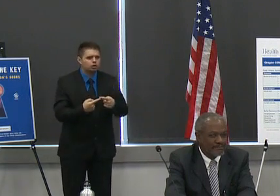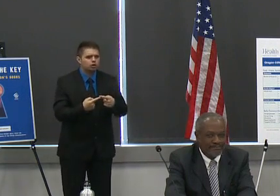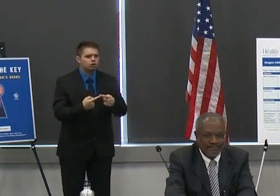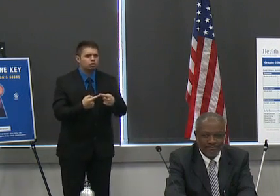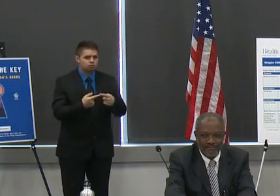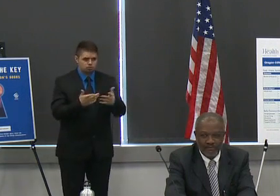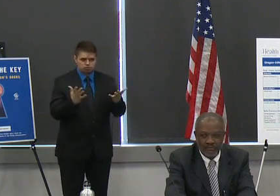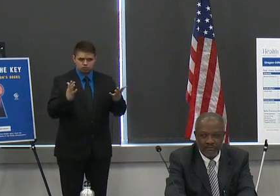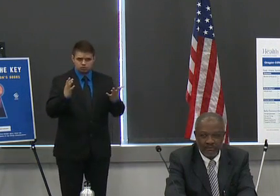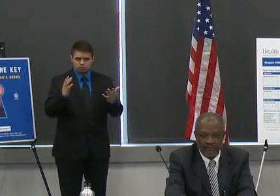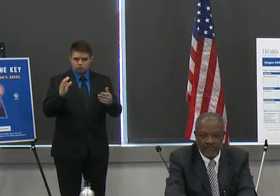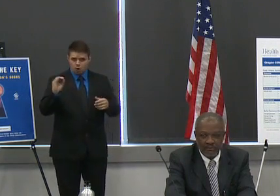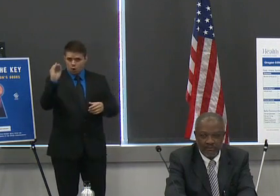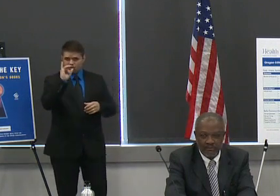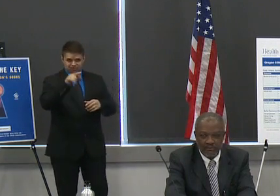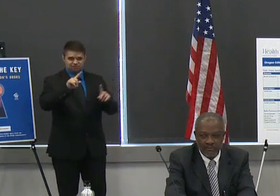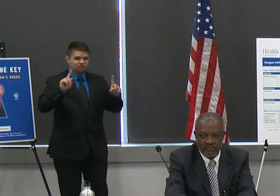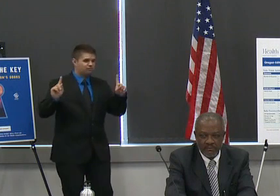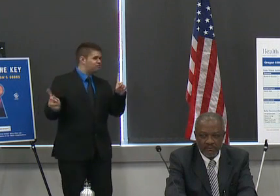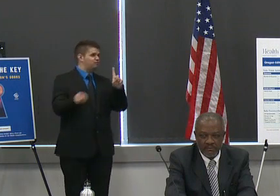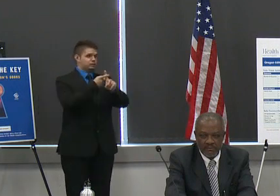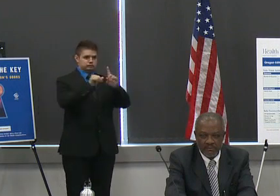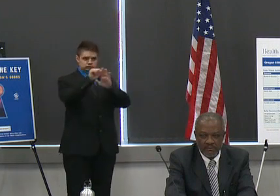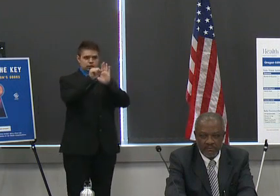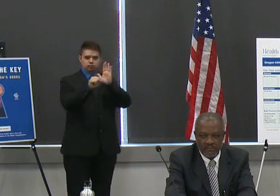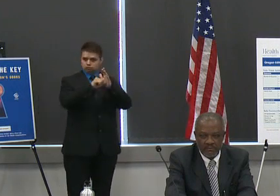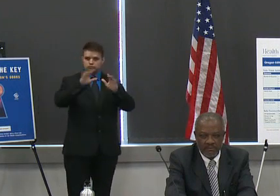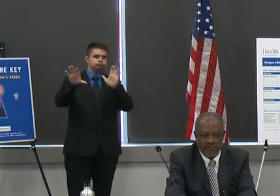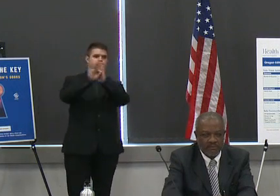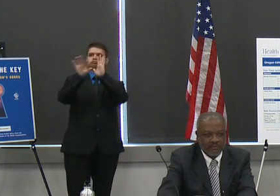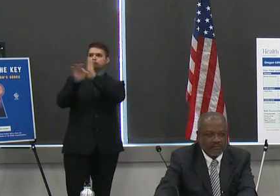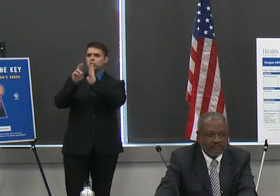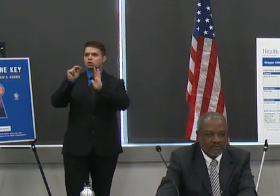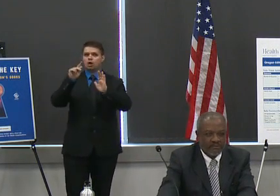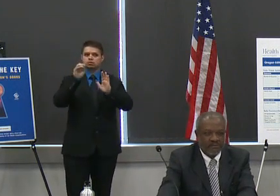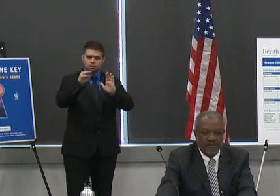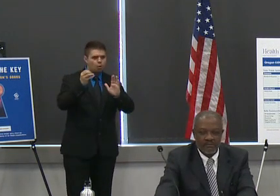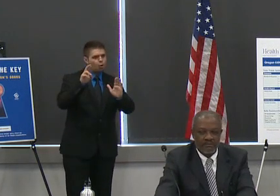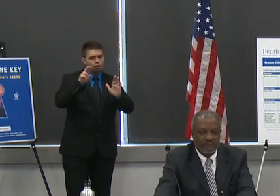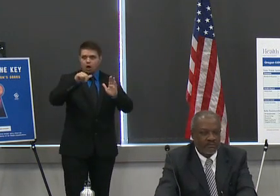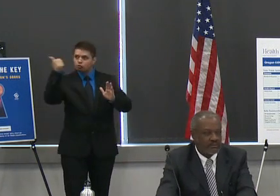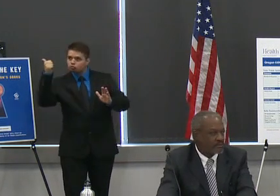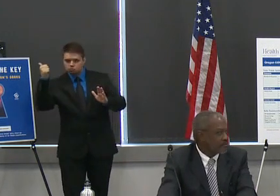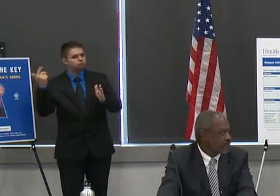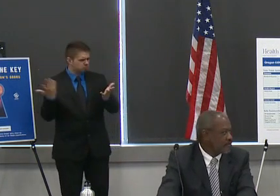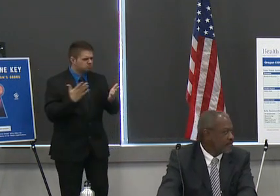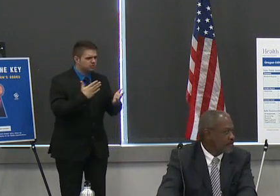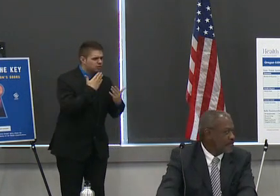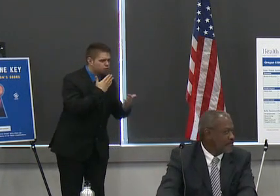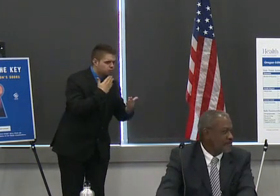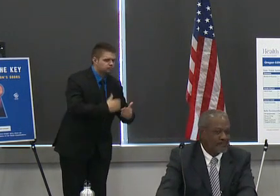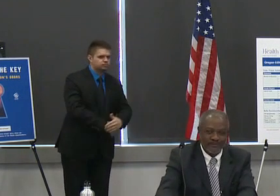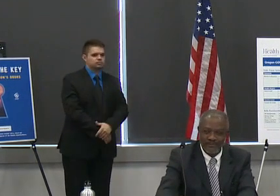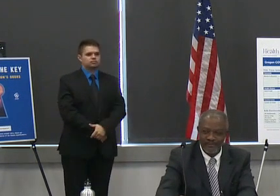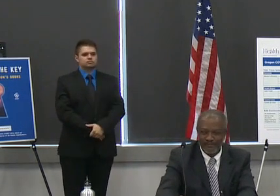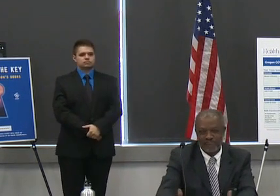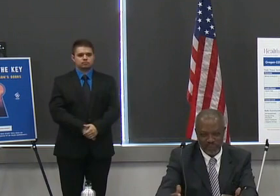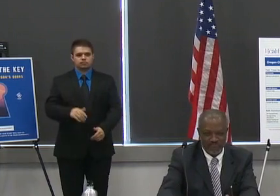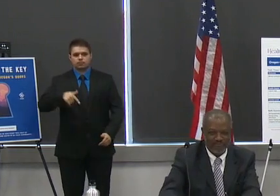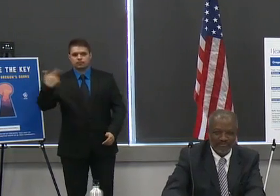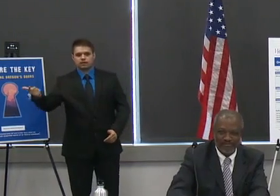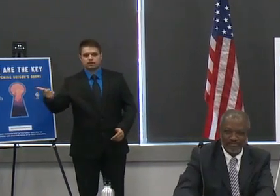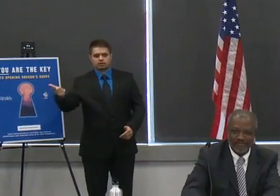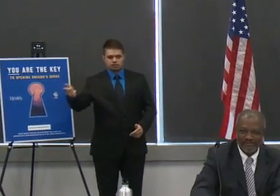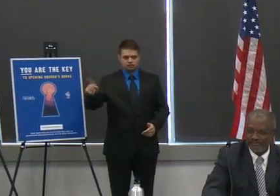uh here or have other states begun uh similar programs thank you andrew i'm going to turn that over to dr bangsburg